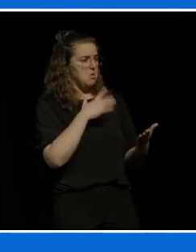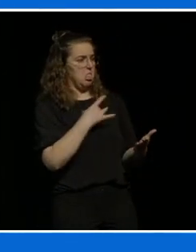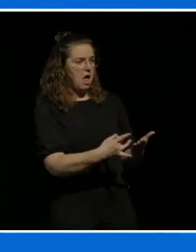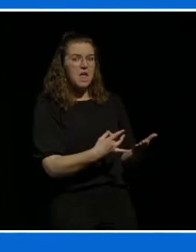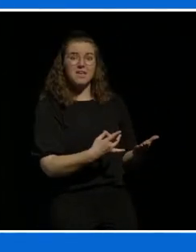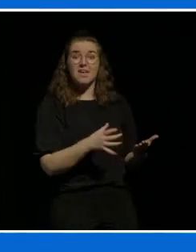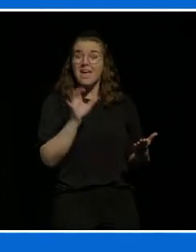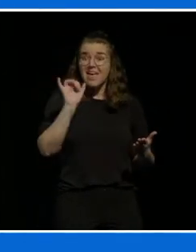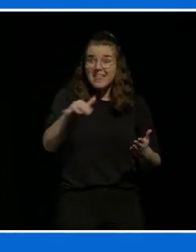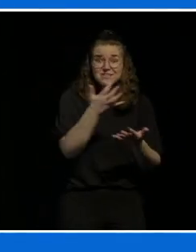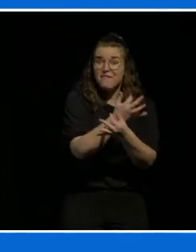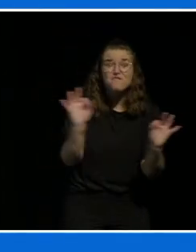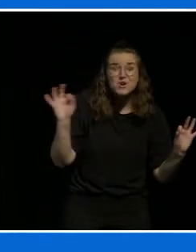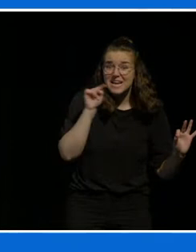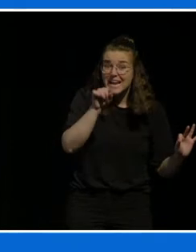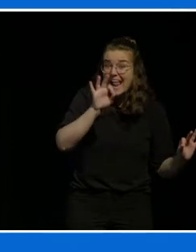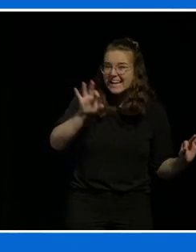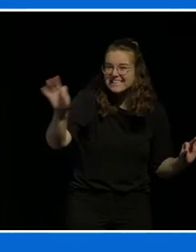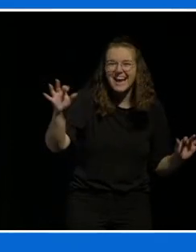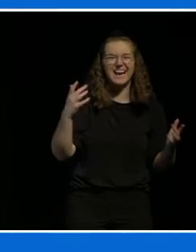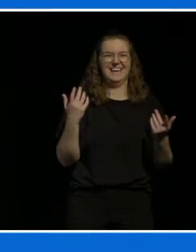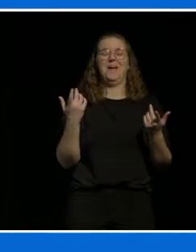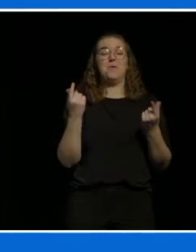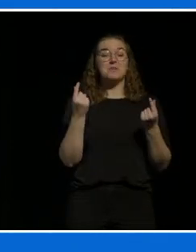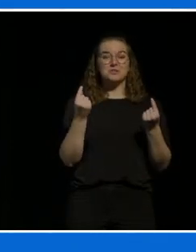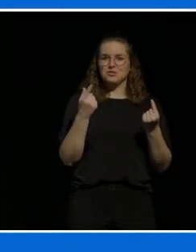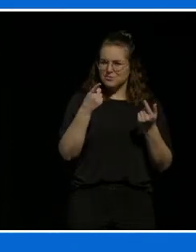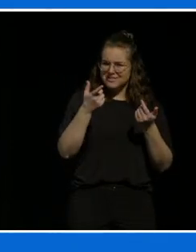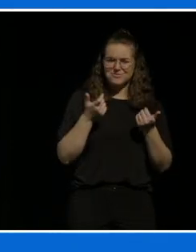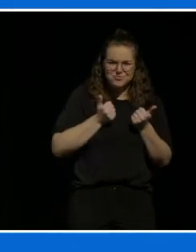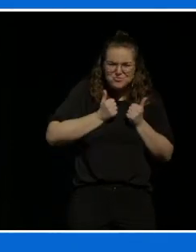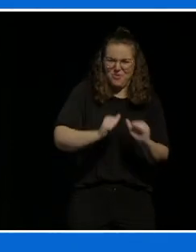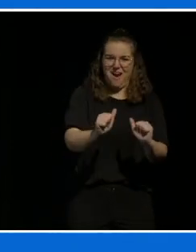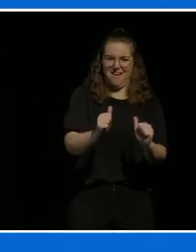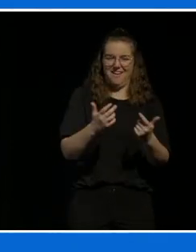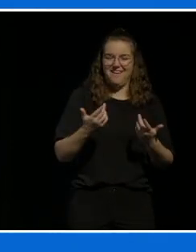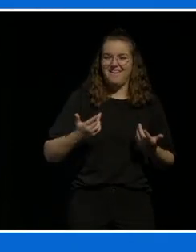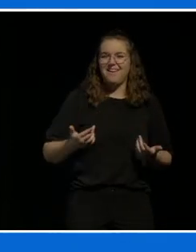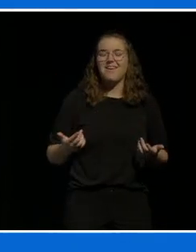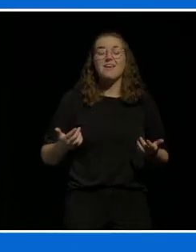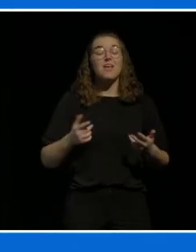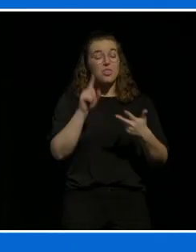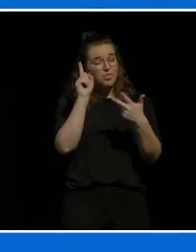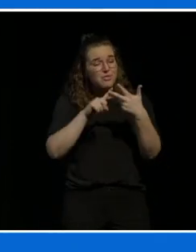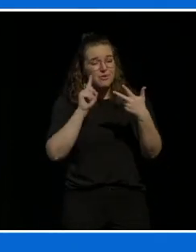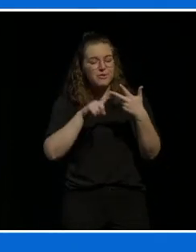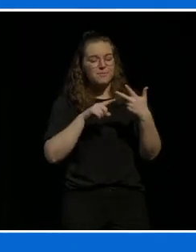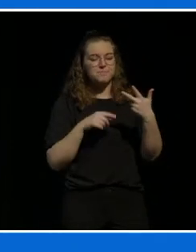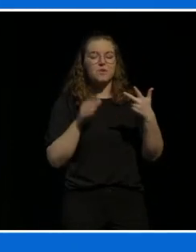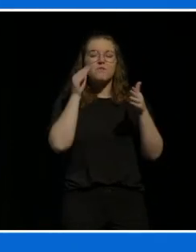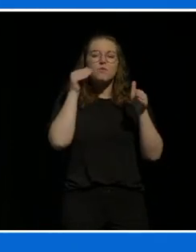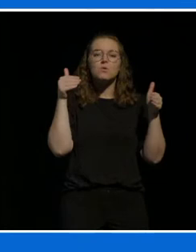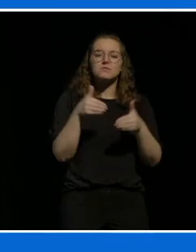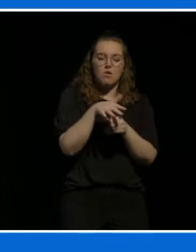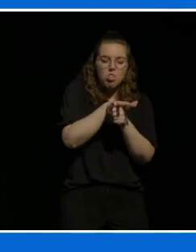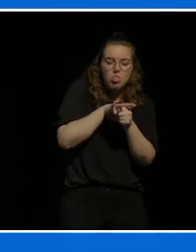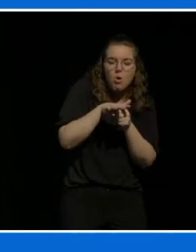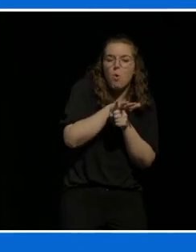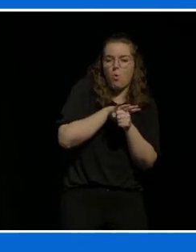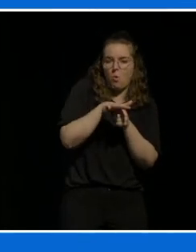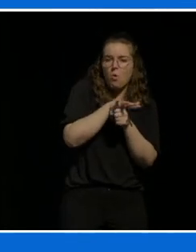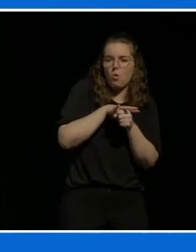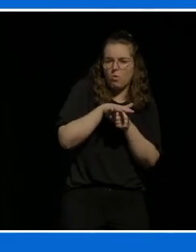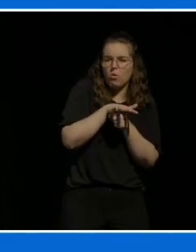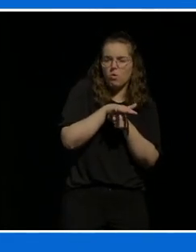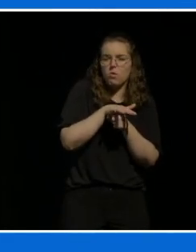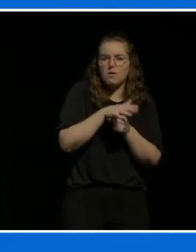free 99. All you have to do is put in a little bit of elbow grease. And then the third thing is focus on a local mentality. I